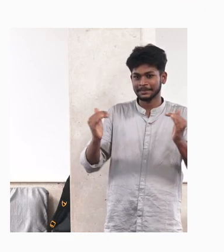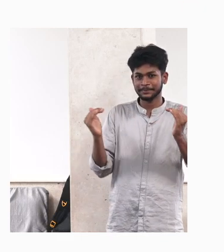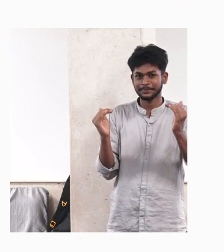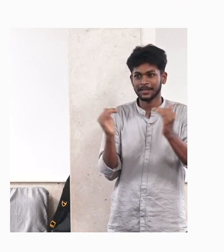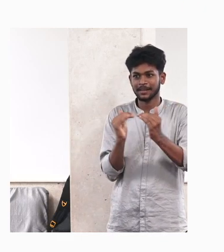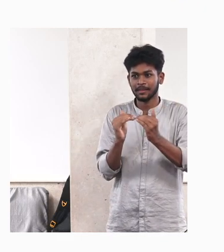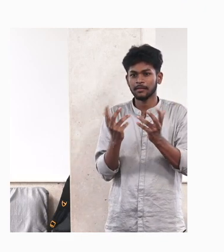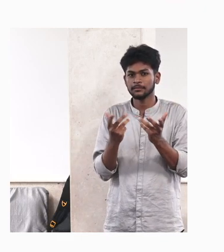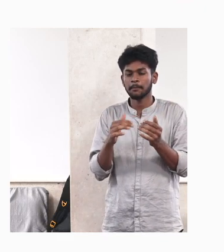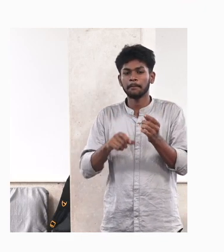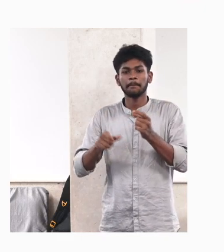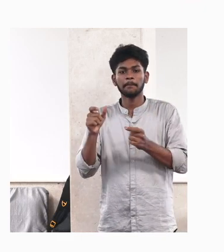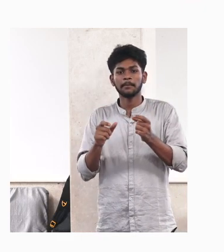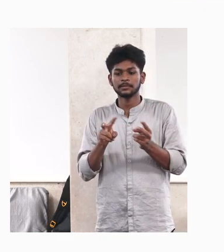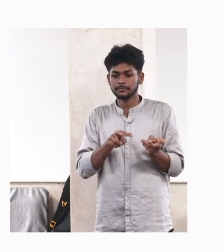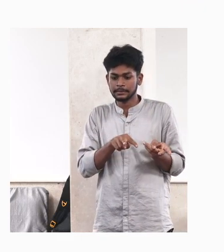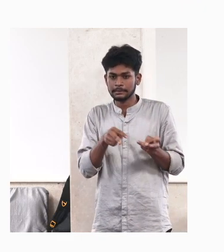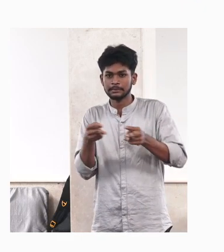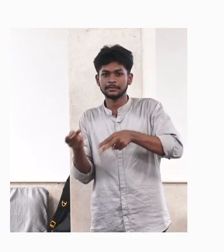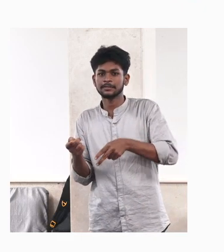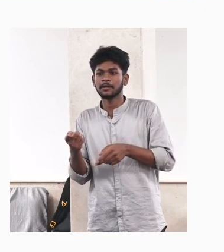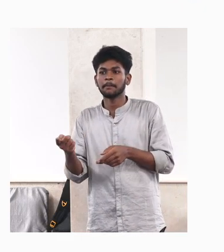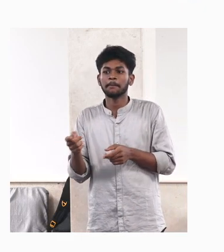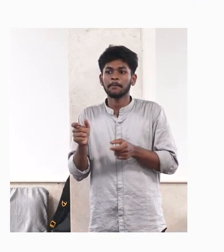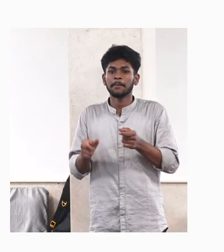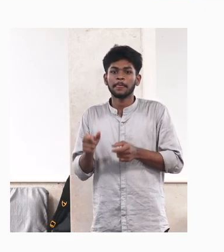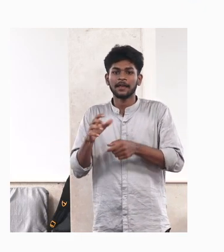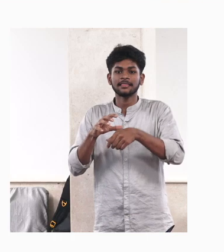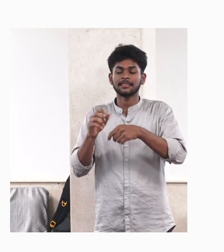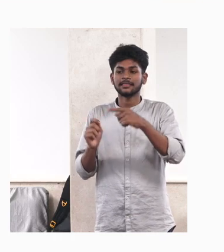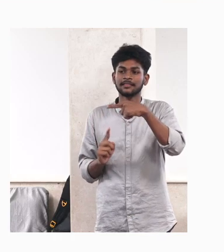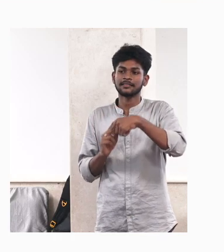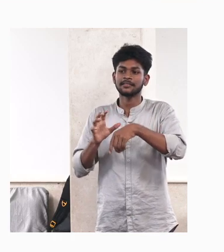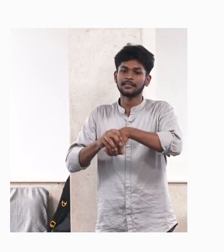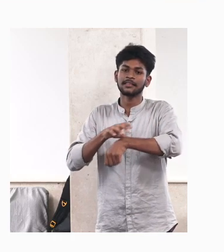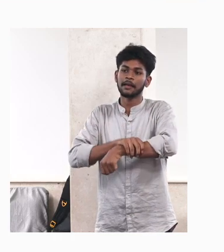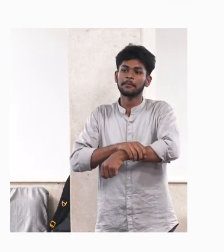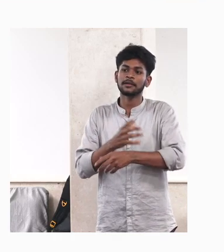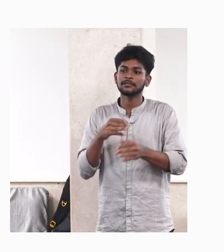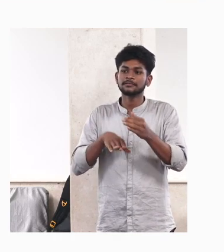is transferred to the therapy, so became the collaborative therapy,